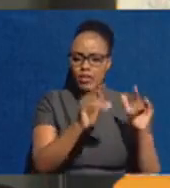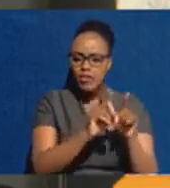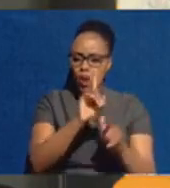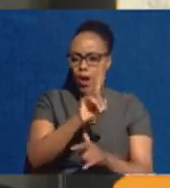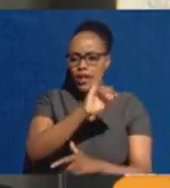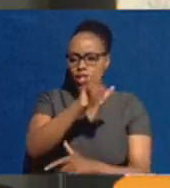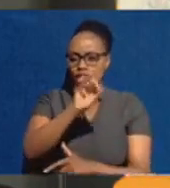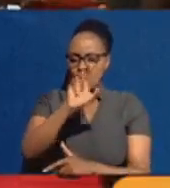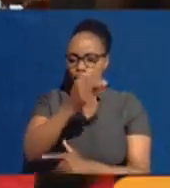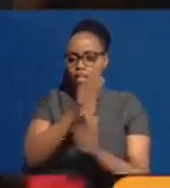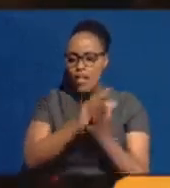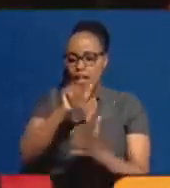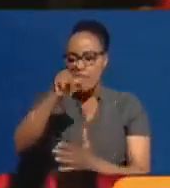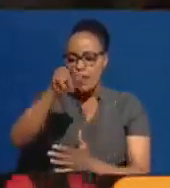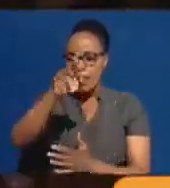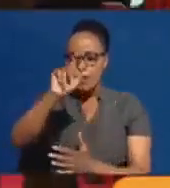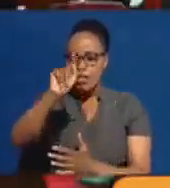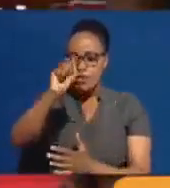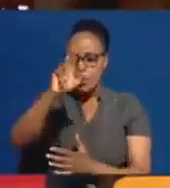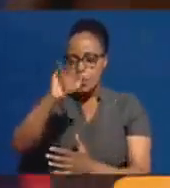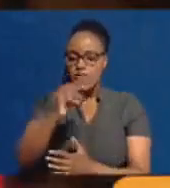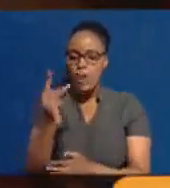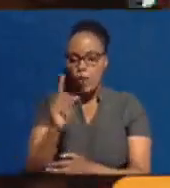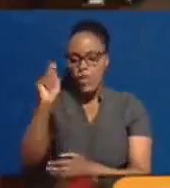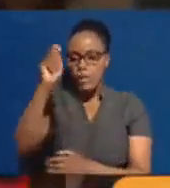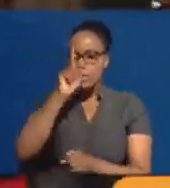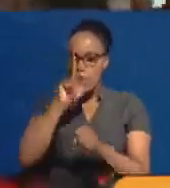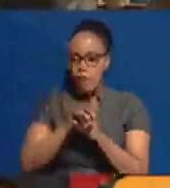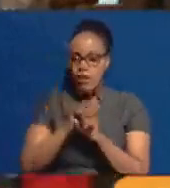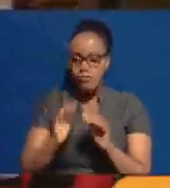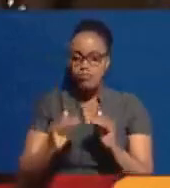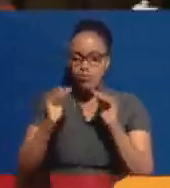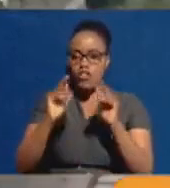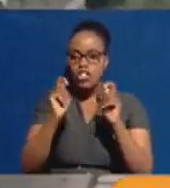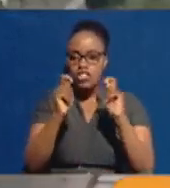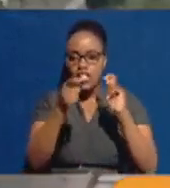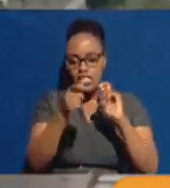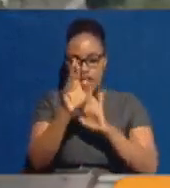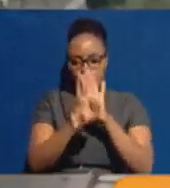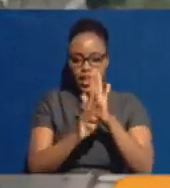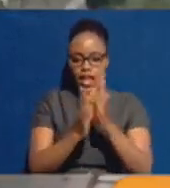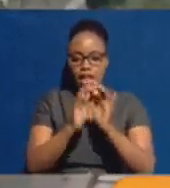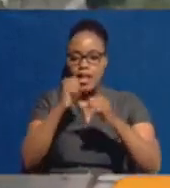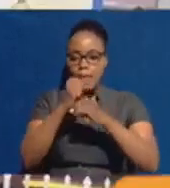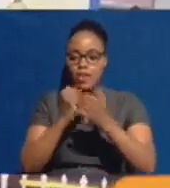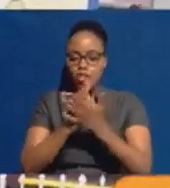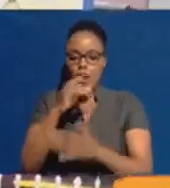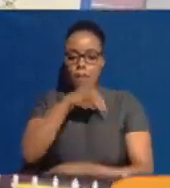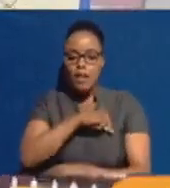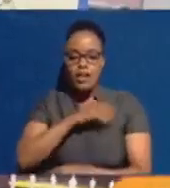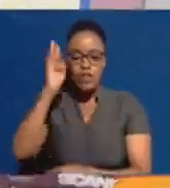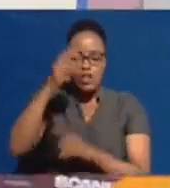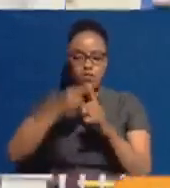in Pretoria. The heads of state pledged to accelerate trade between the two nations and ensure that they benefit from the Africa